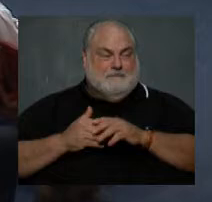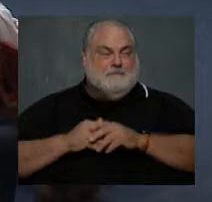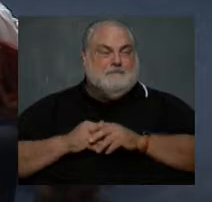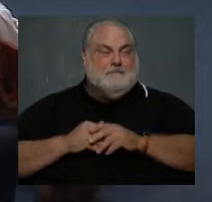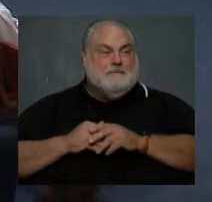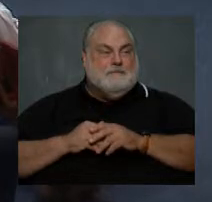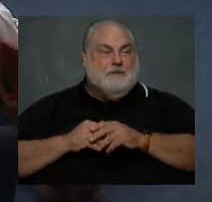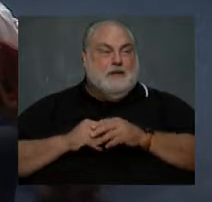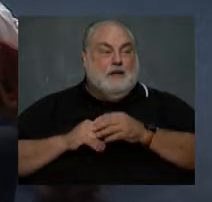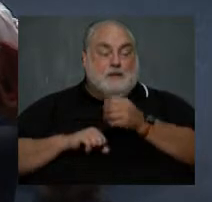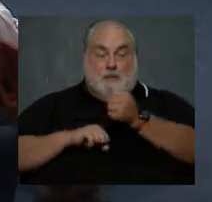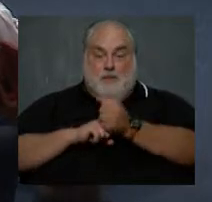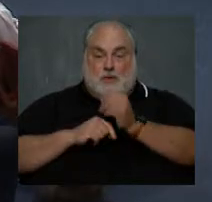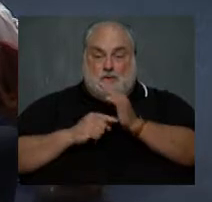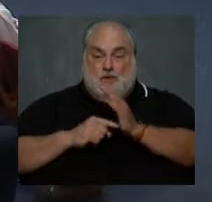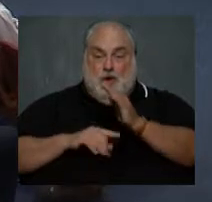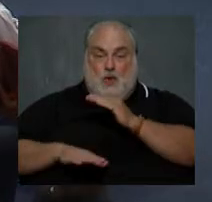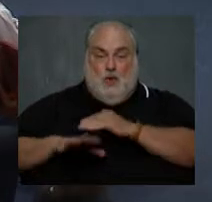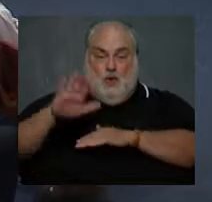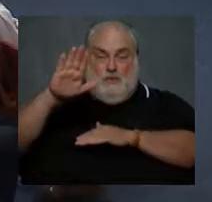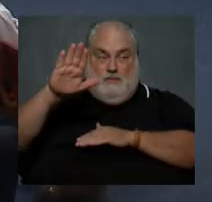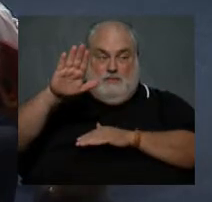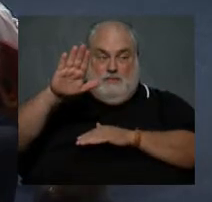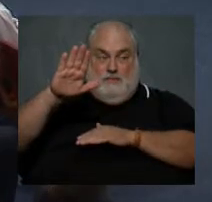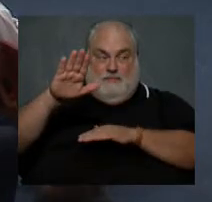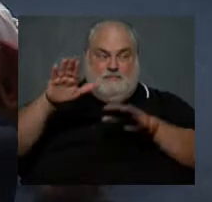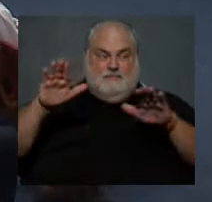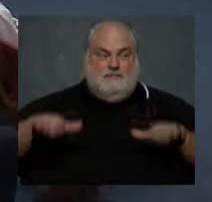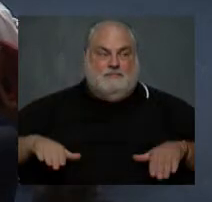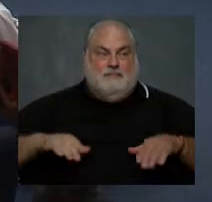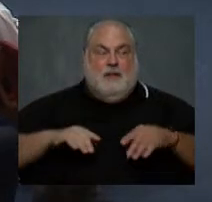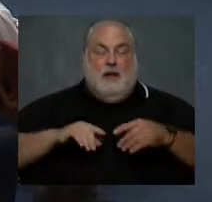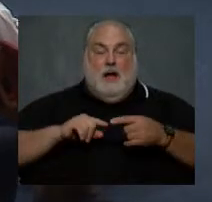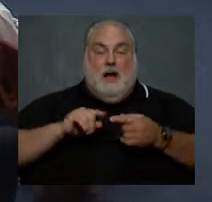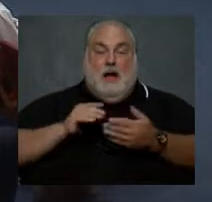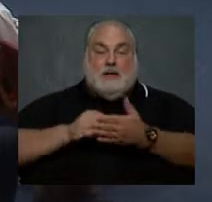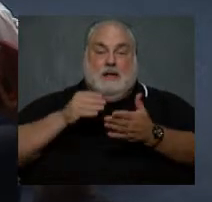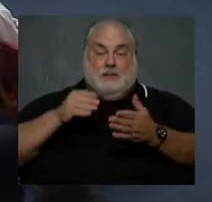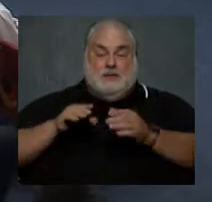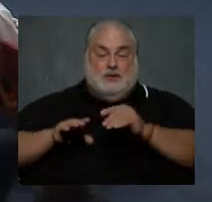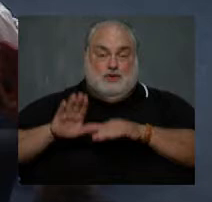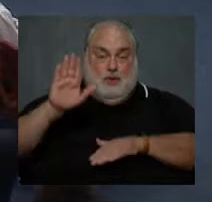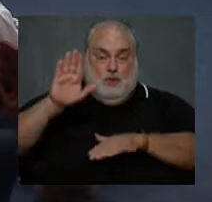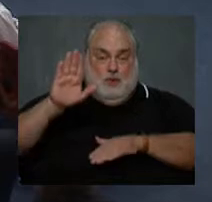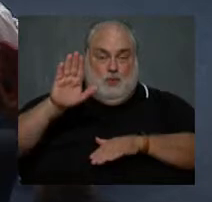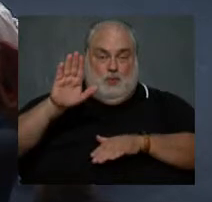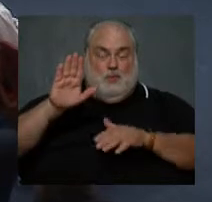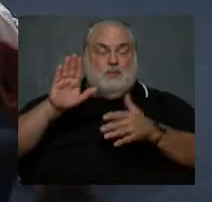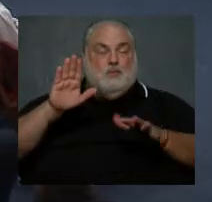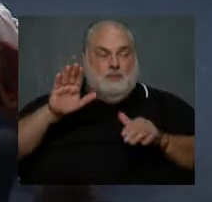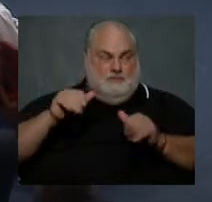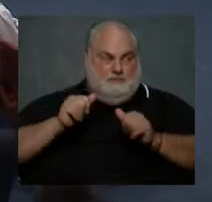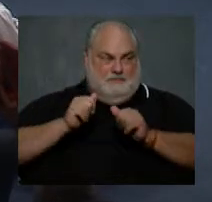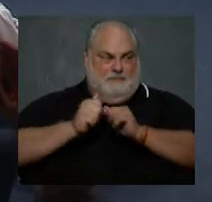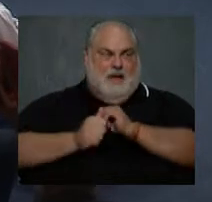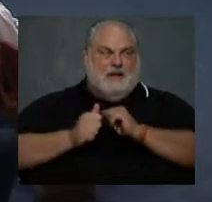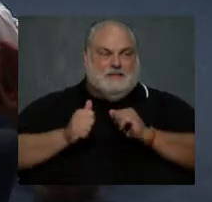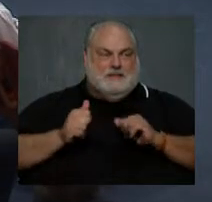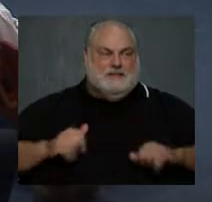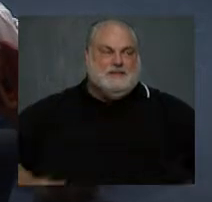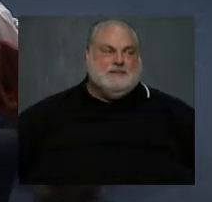Okay. Those approve, raise your right hand. Those who do not? It